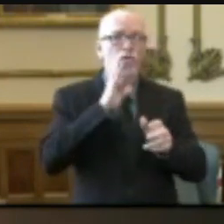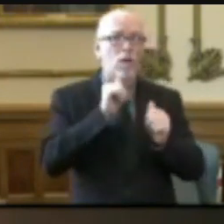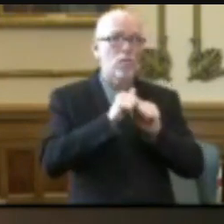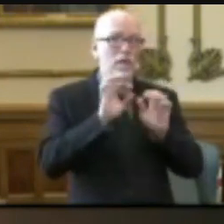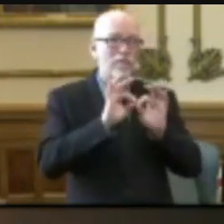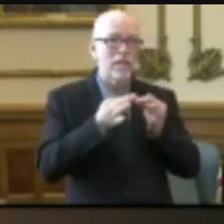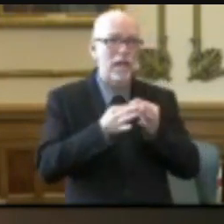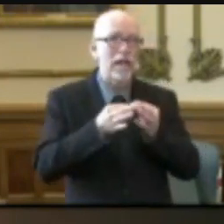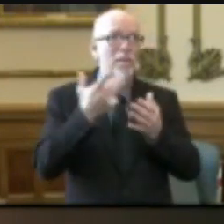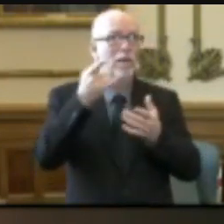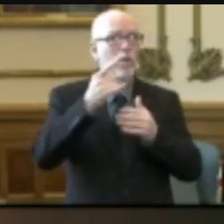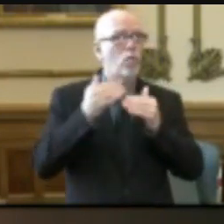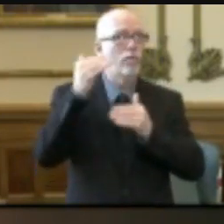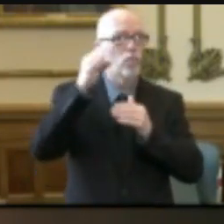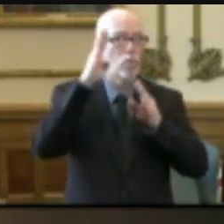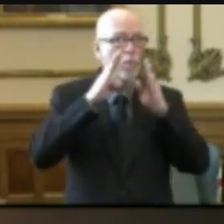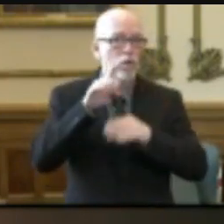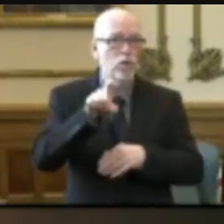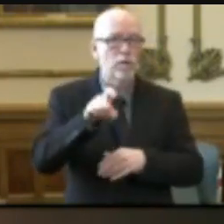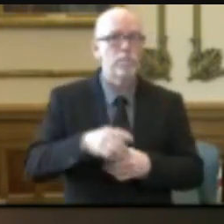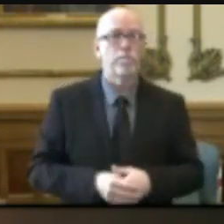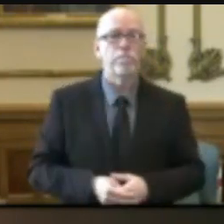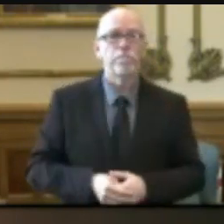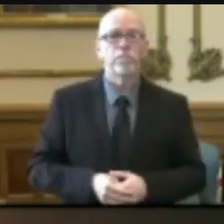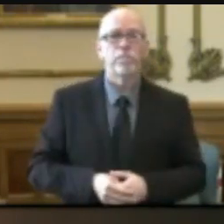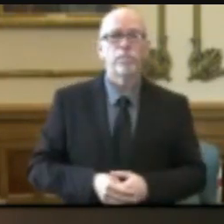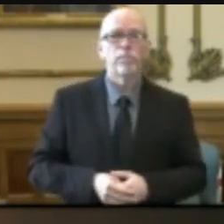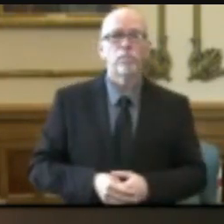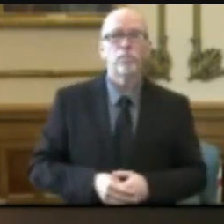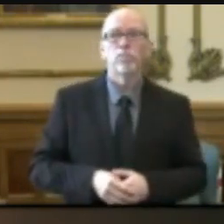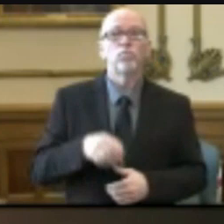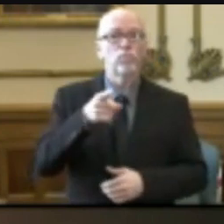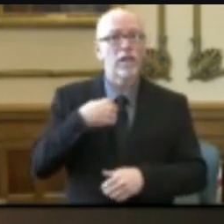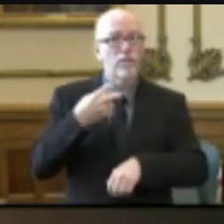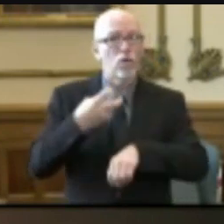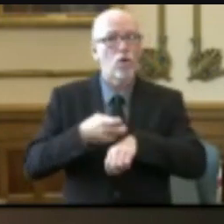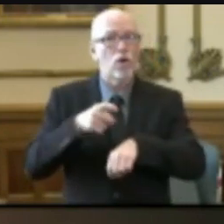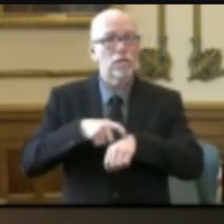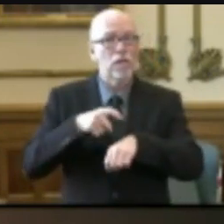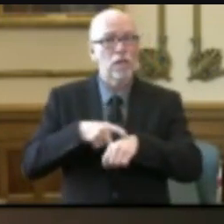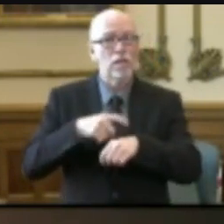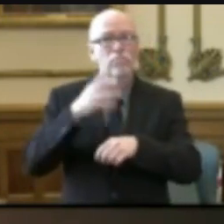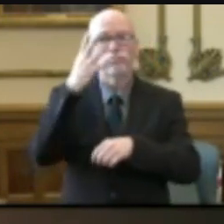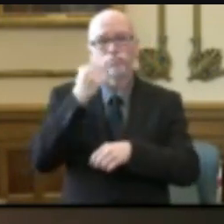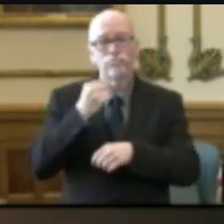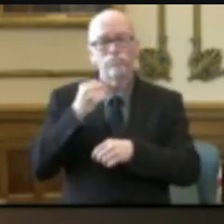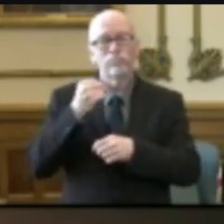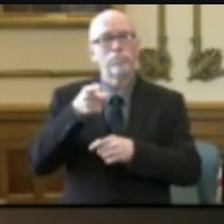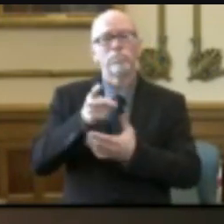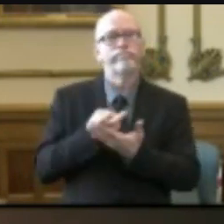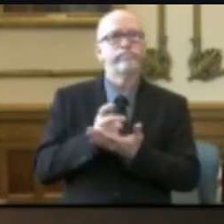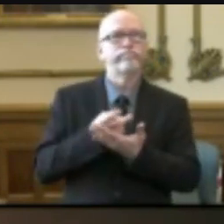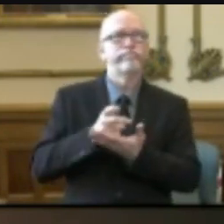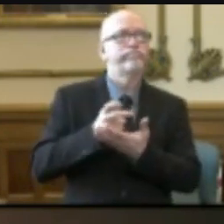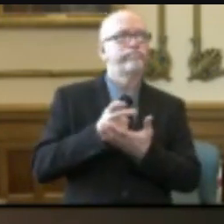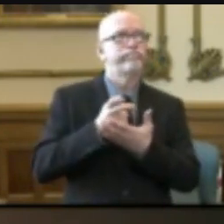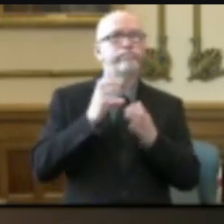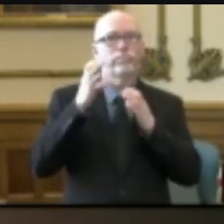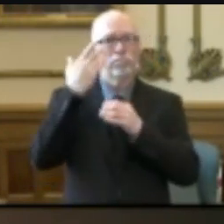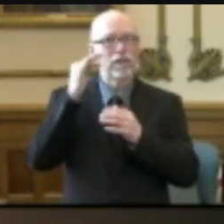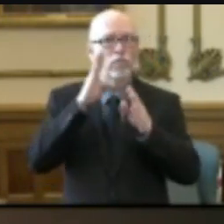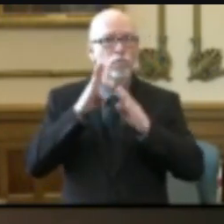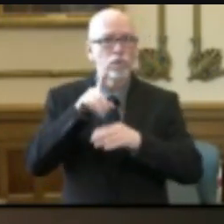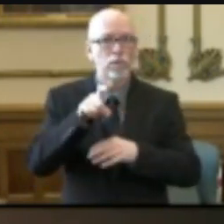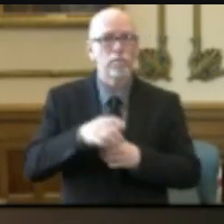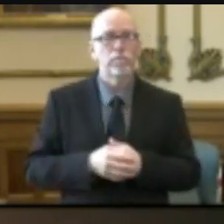due to your worries? Are you having trouble falling and staying asleep due to these constant worries in your head?